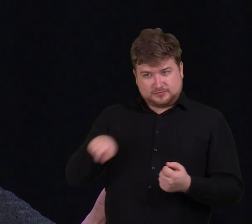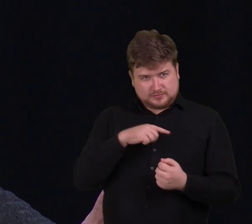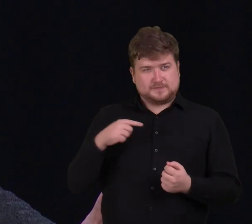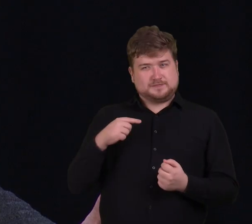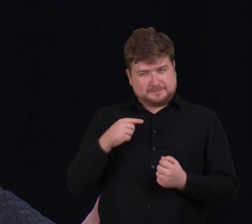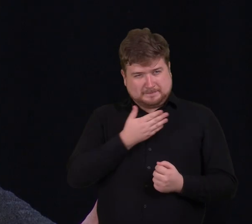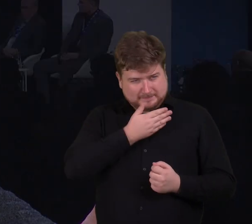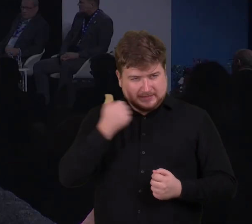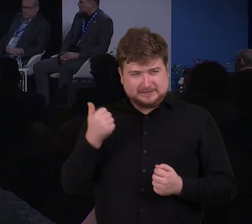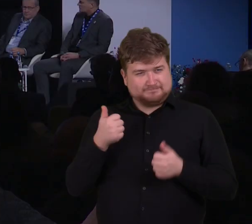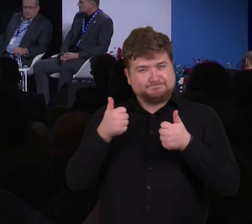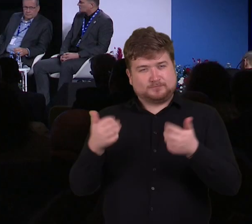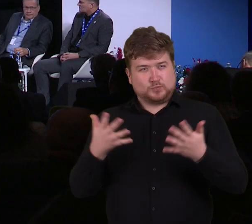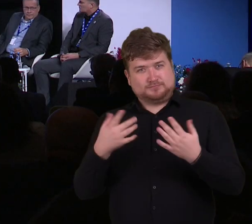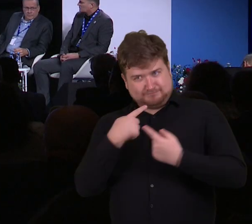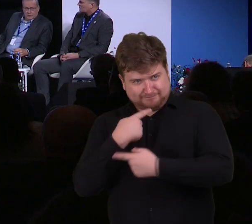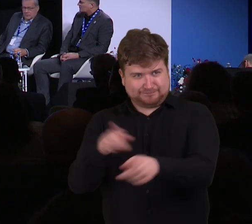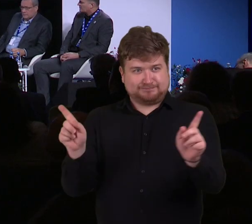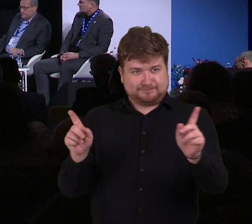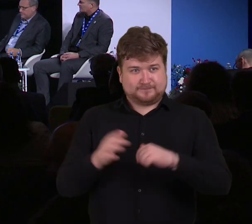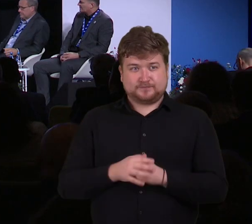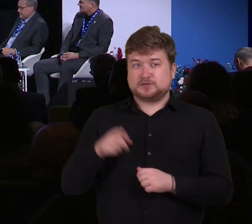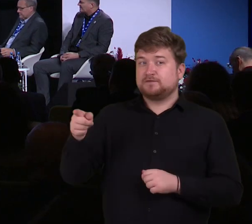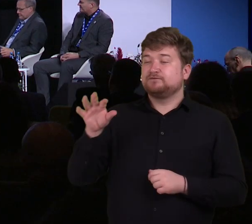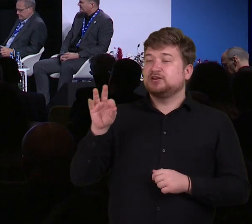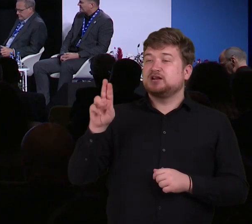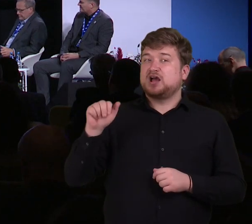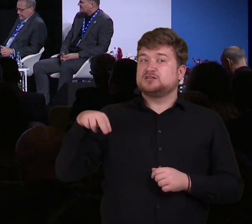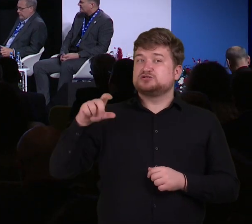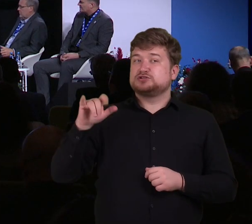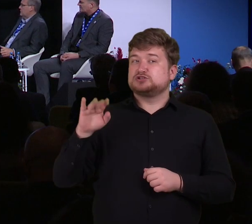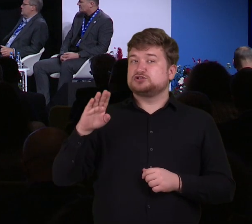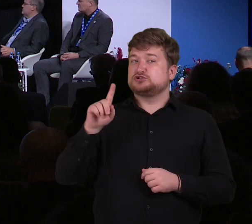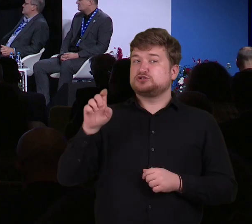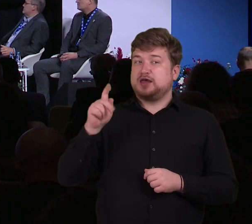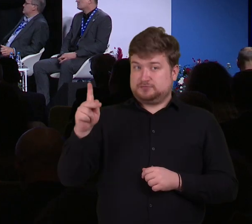start with you. What's your 2 tips, your expectations? What should be the